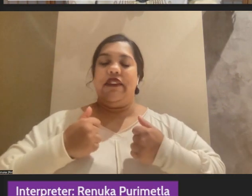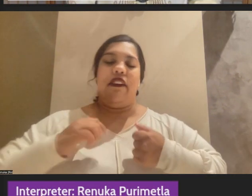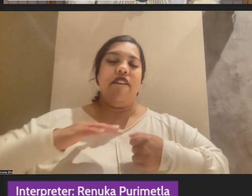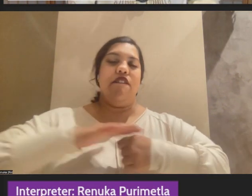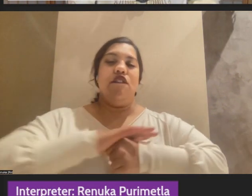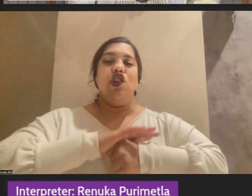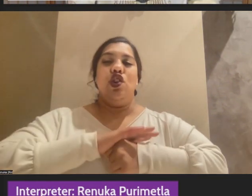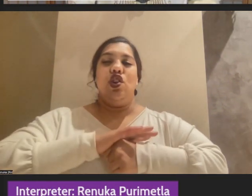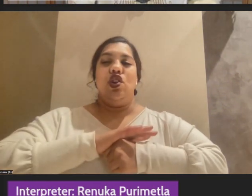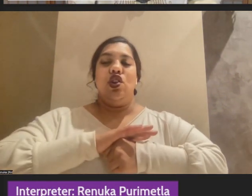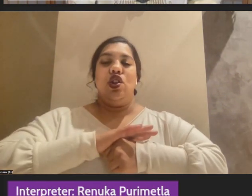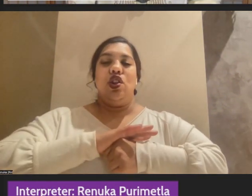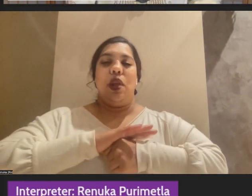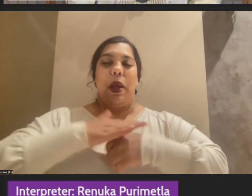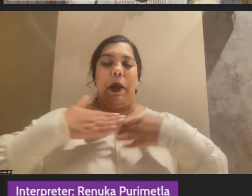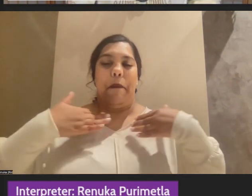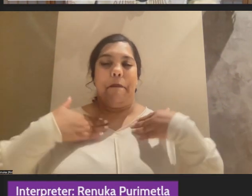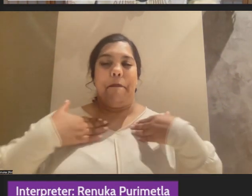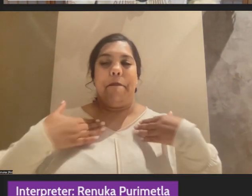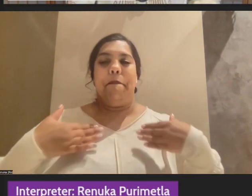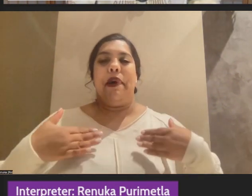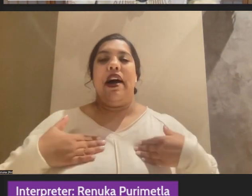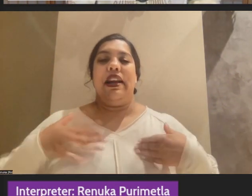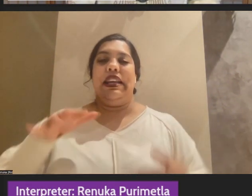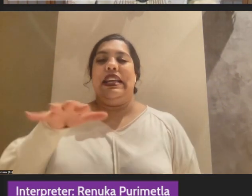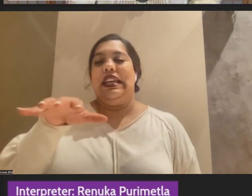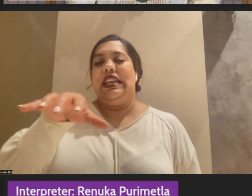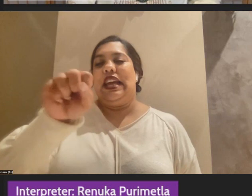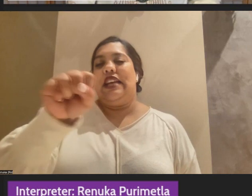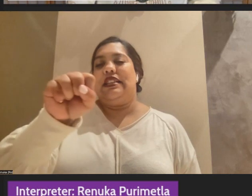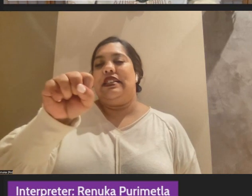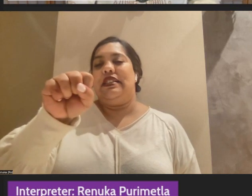full-bodied yes to life.